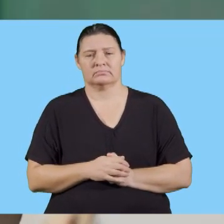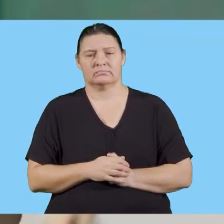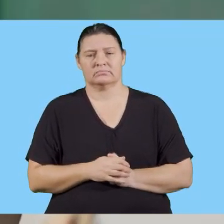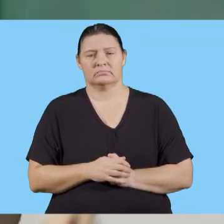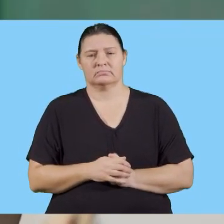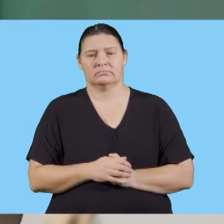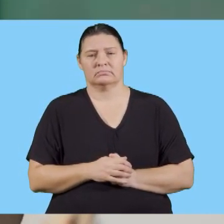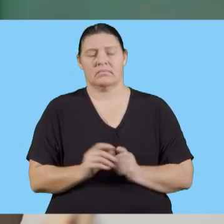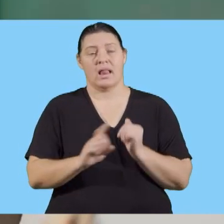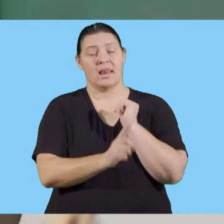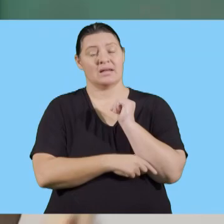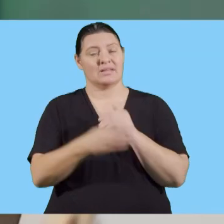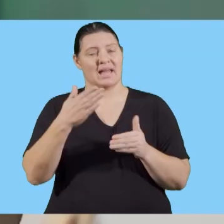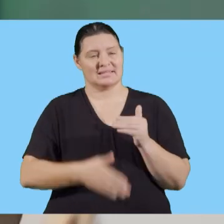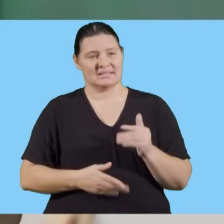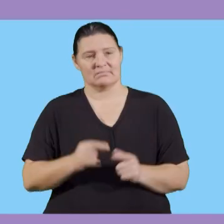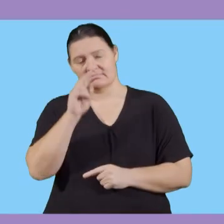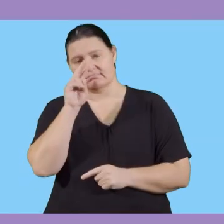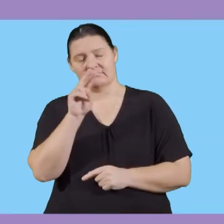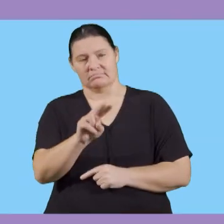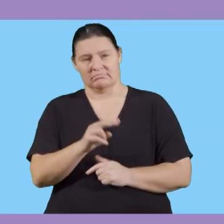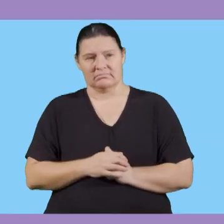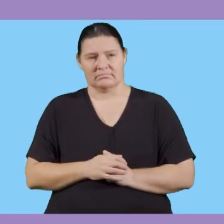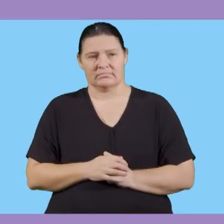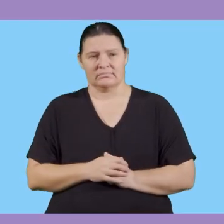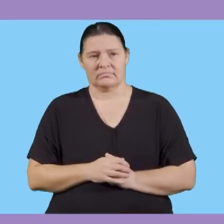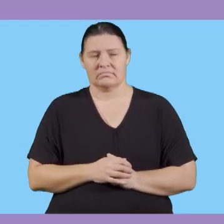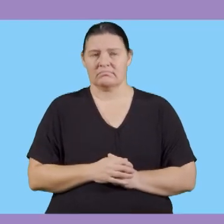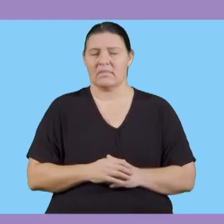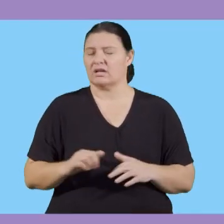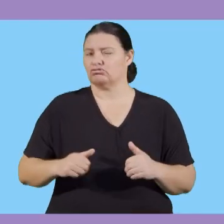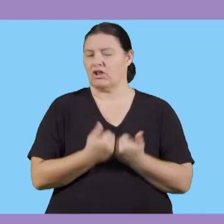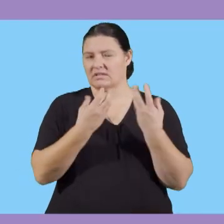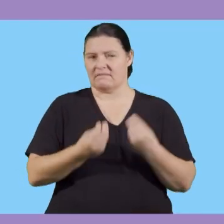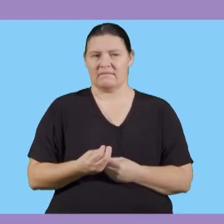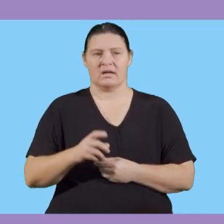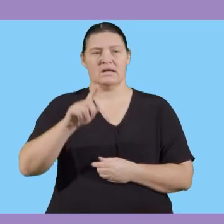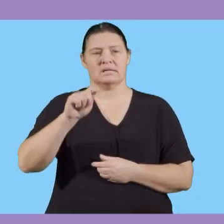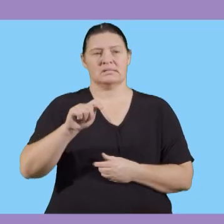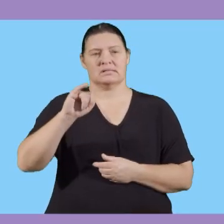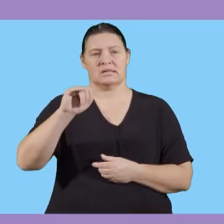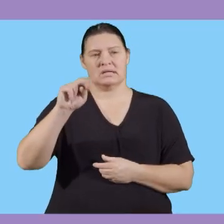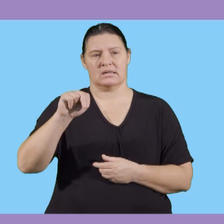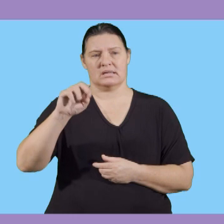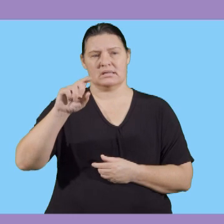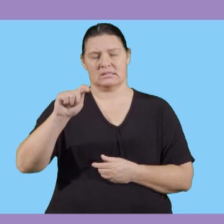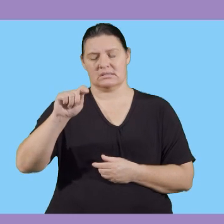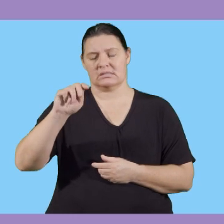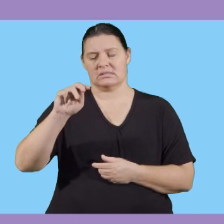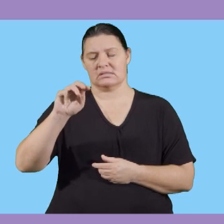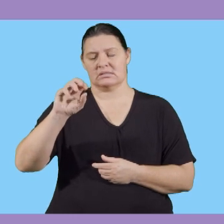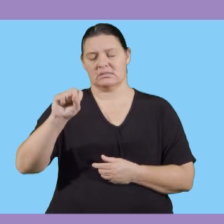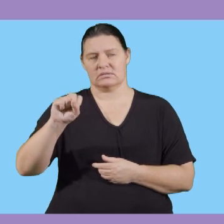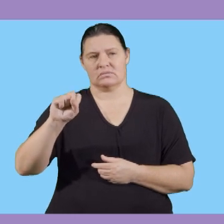Then lastly, to end off our lesson, we are going to end it with a nice challenge. So,